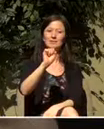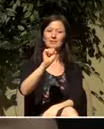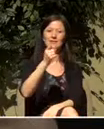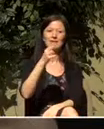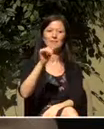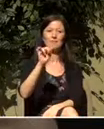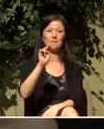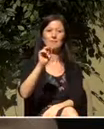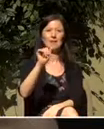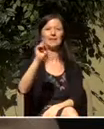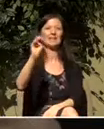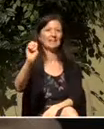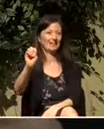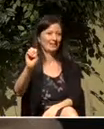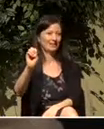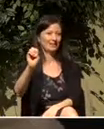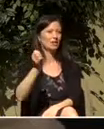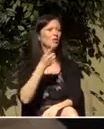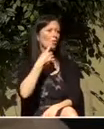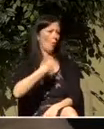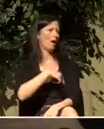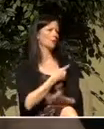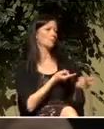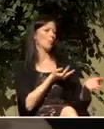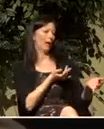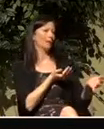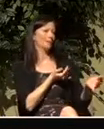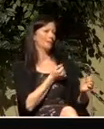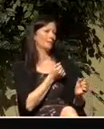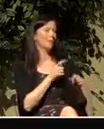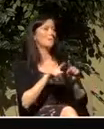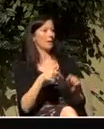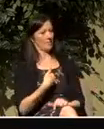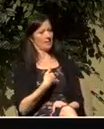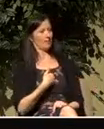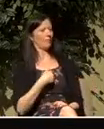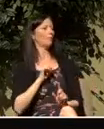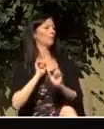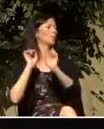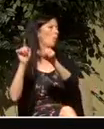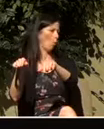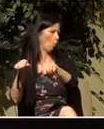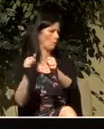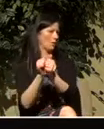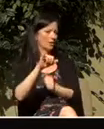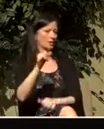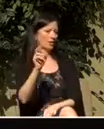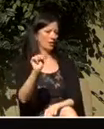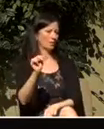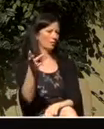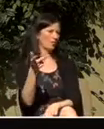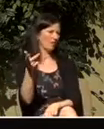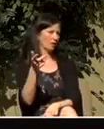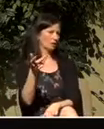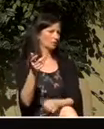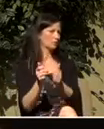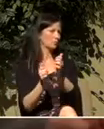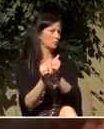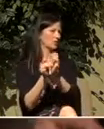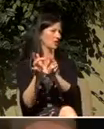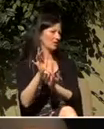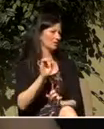he took me and James and John along with him. He really seemed troubled and upset. You